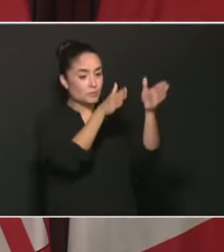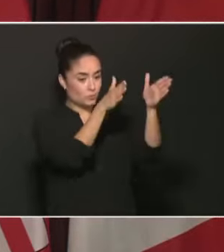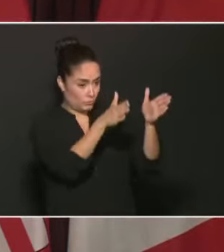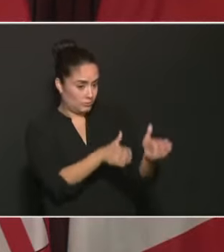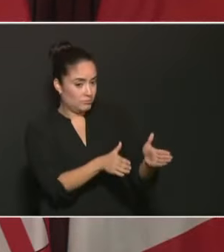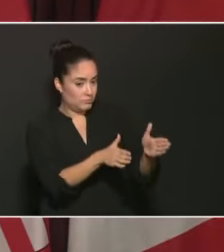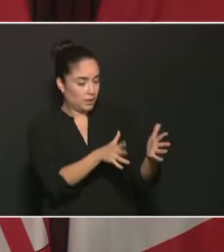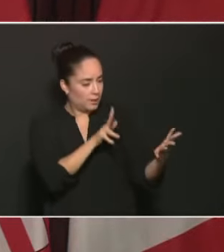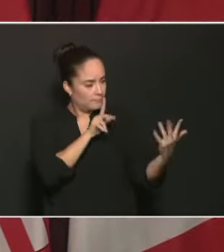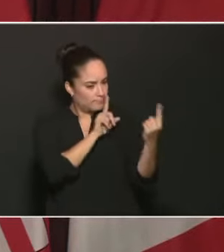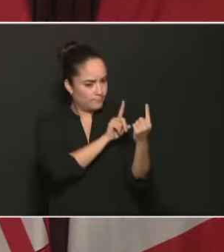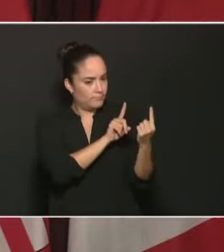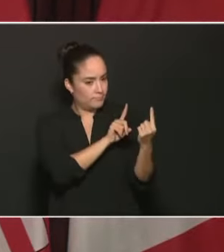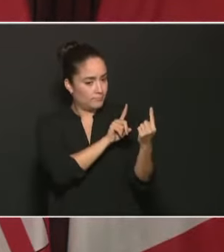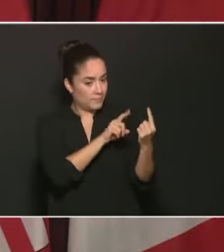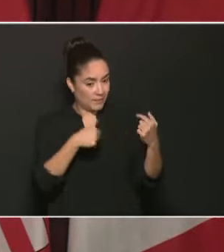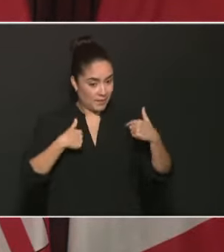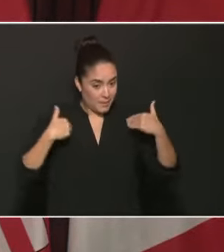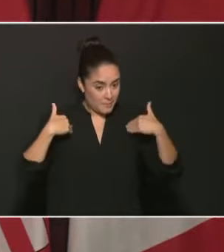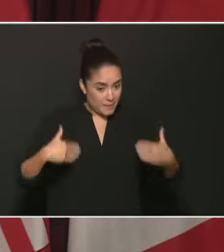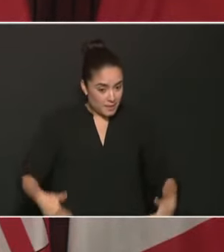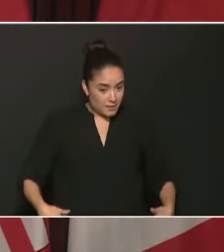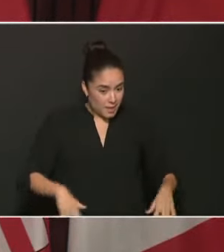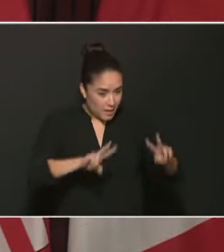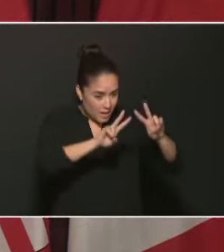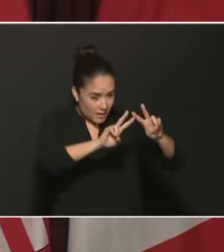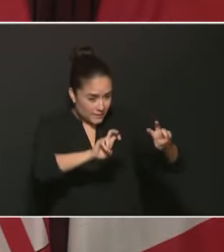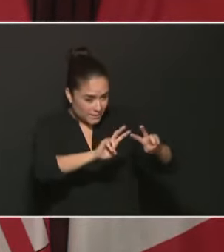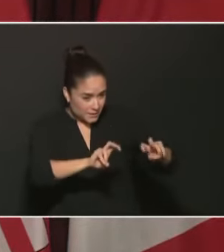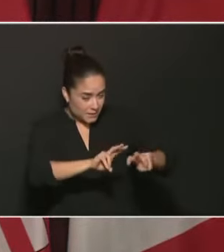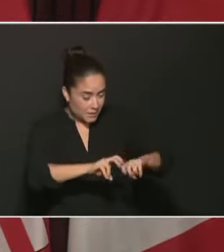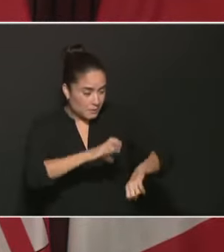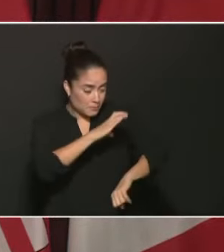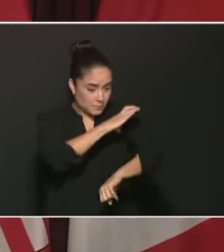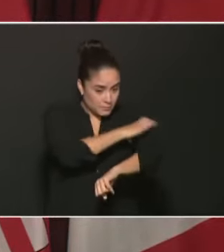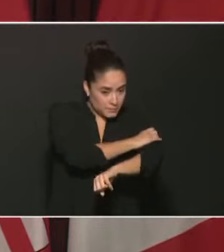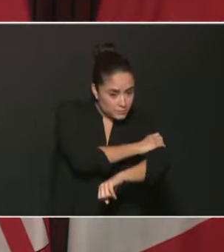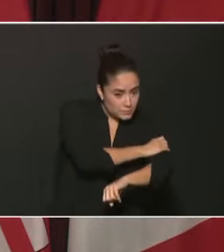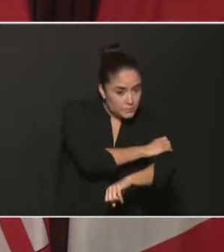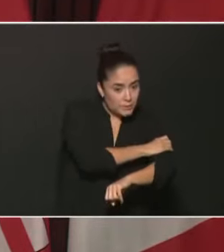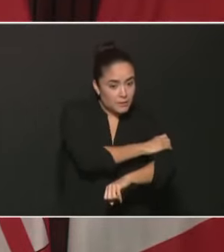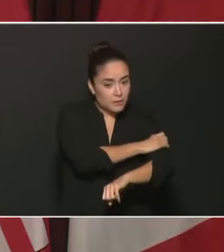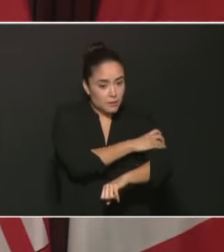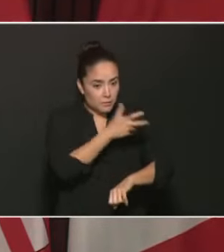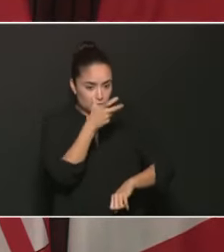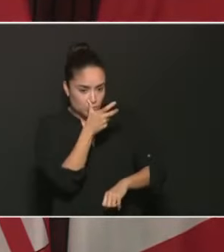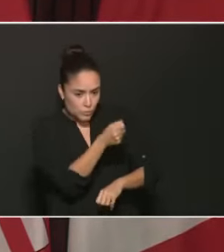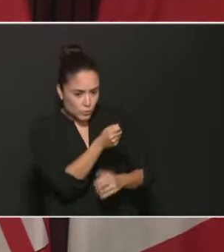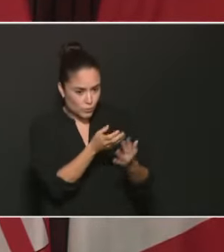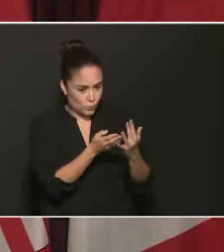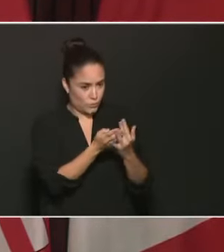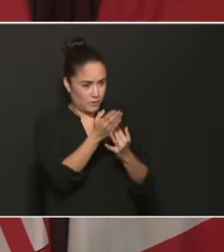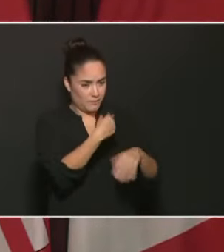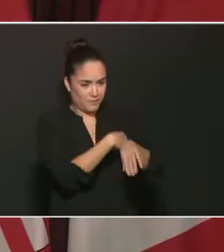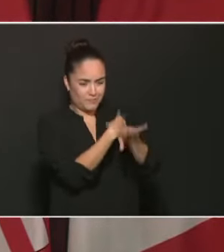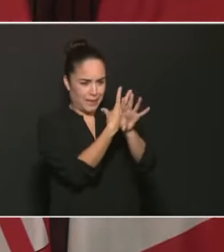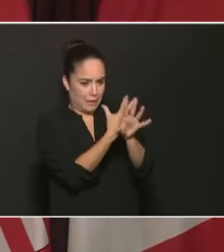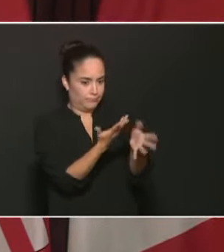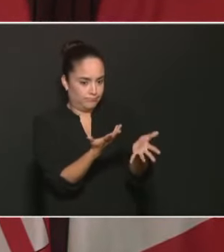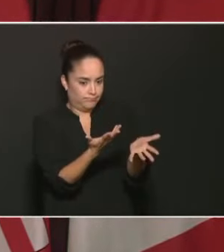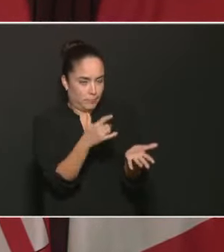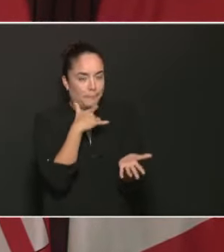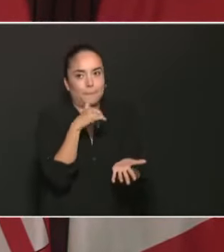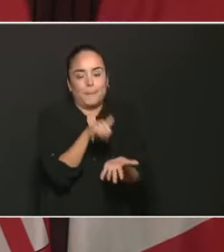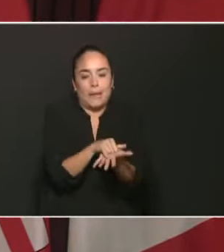do a physical exam. You can't take a blood pressure. You can't provide immunization through any virtual means. And patients need